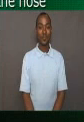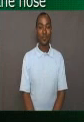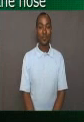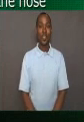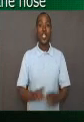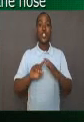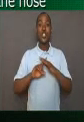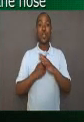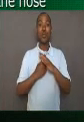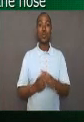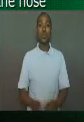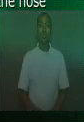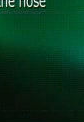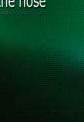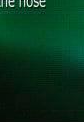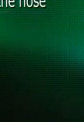Begin.